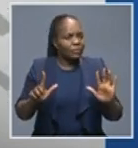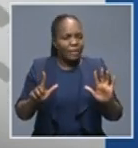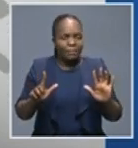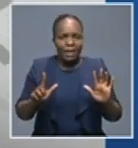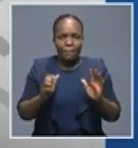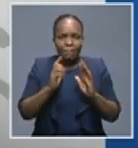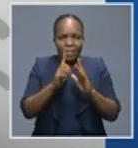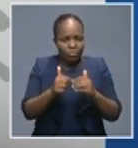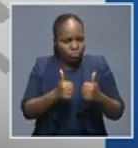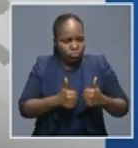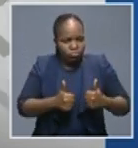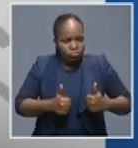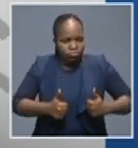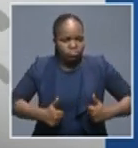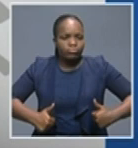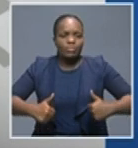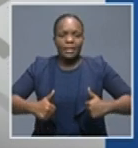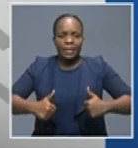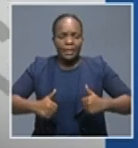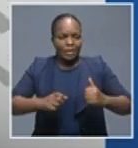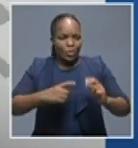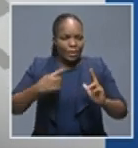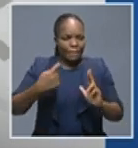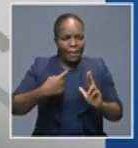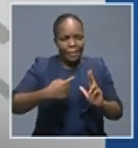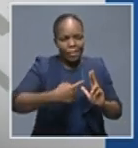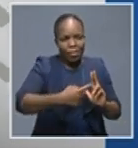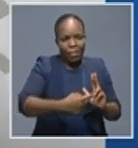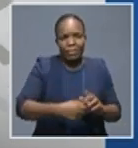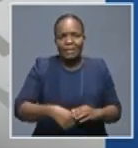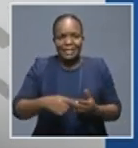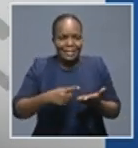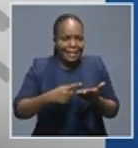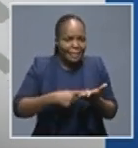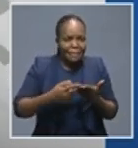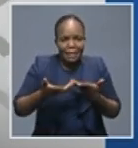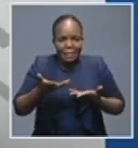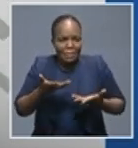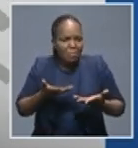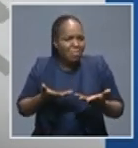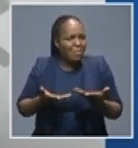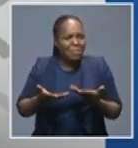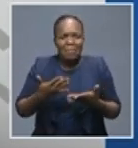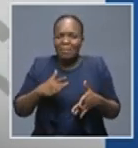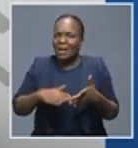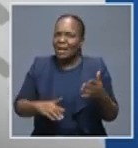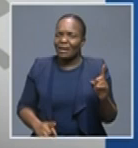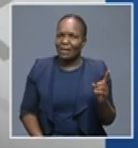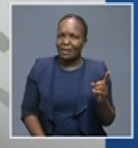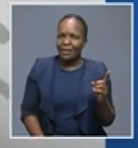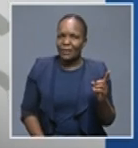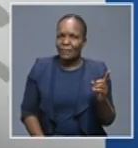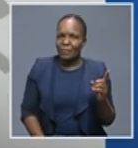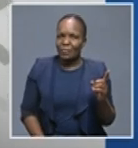panels that made up the discussion, and the panel discussions range from what it